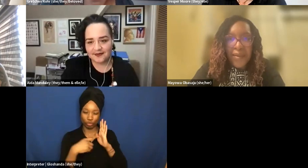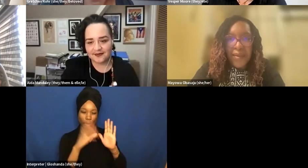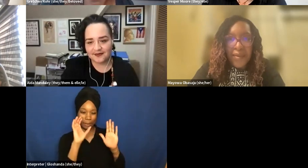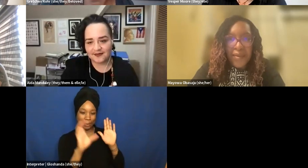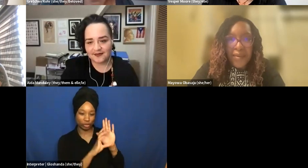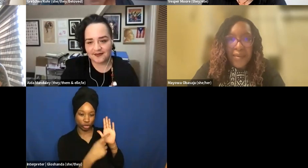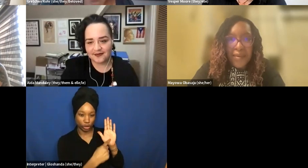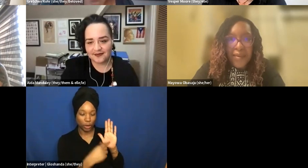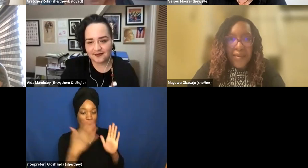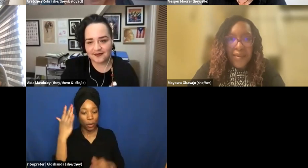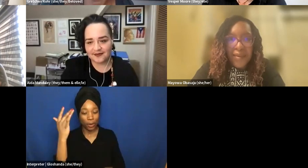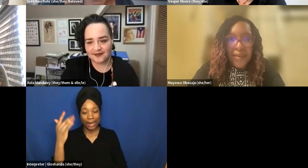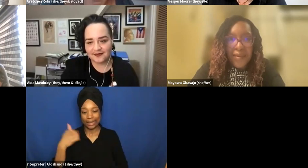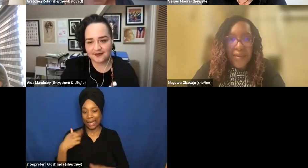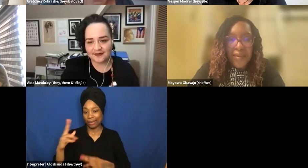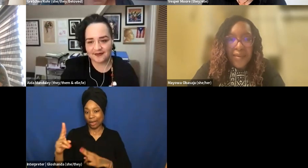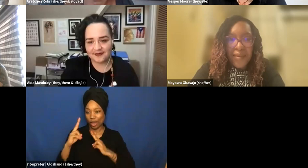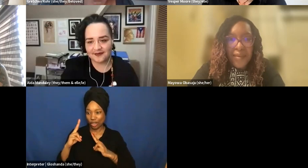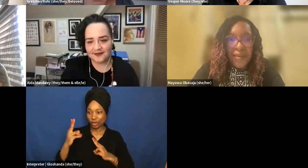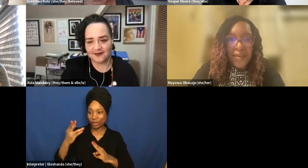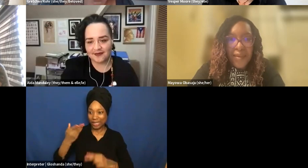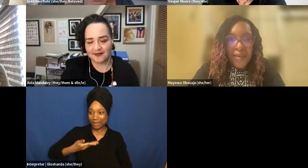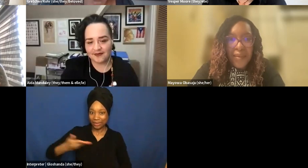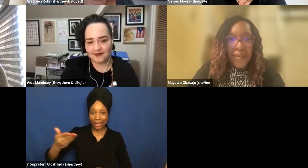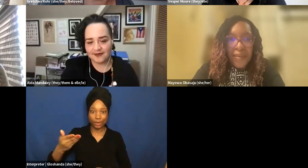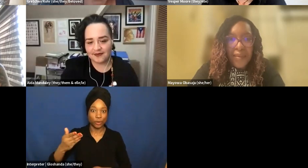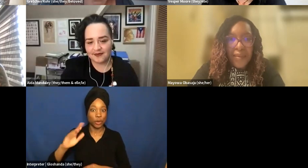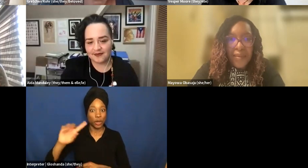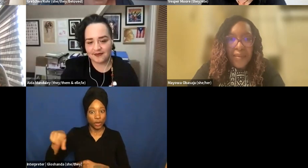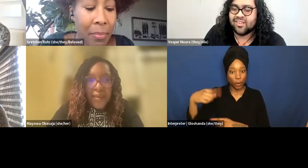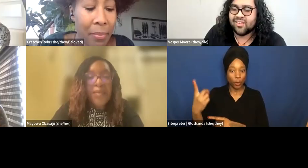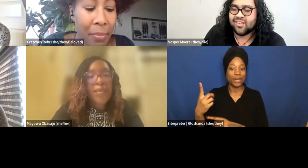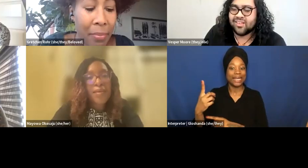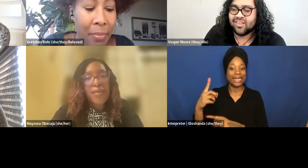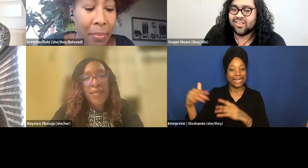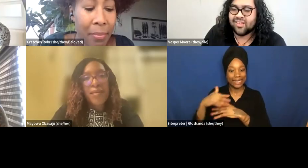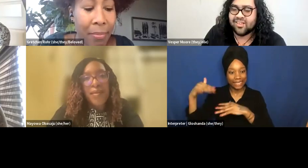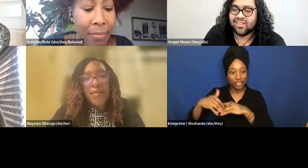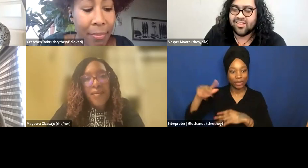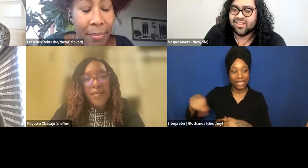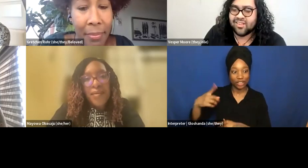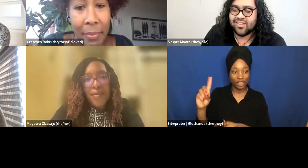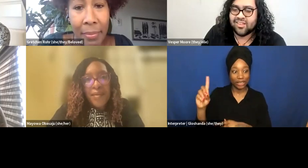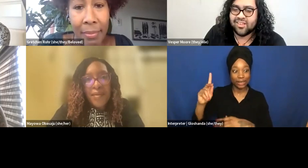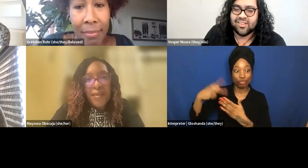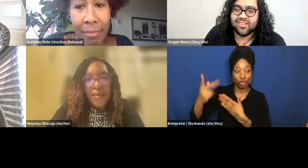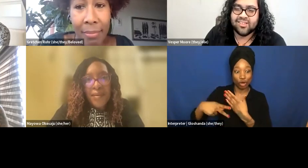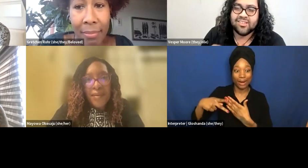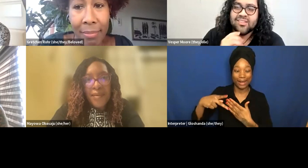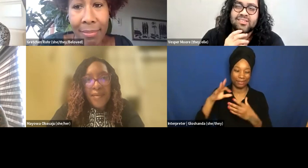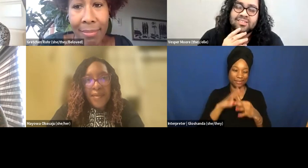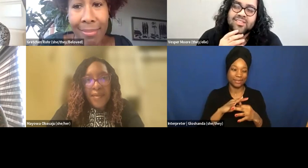of being invited to what was at the time the only Indigenous politics PhD program in the settler colonial US back